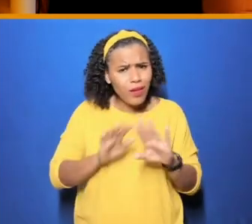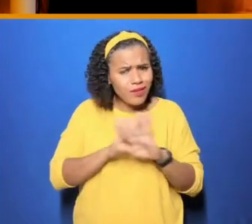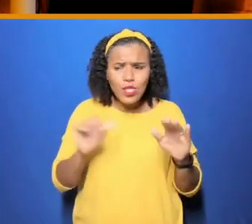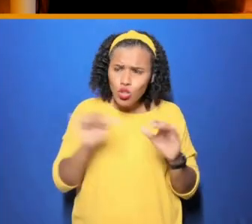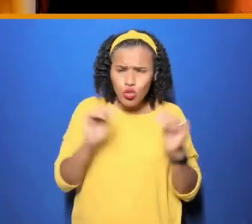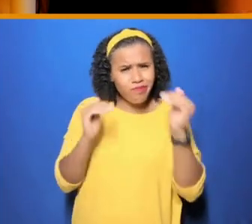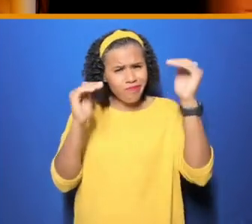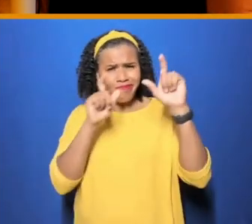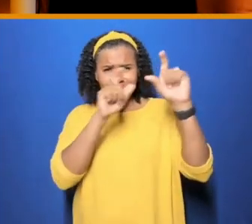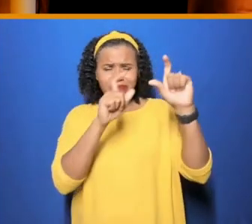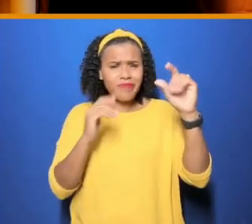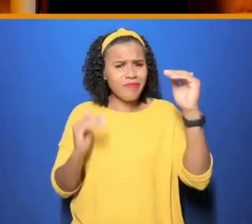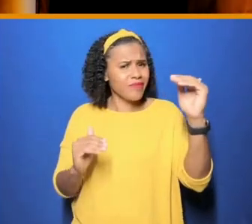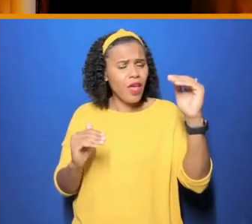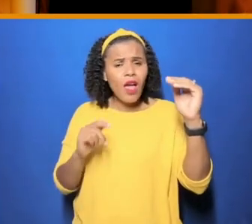this actually